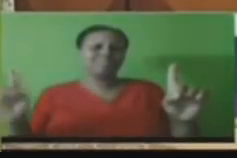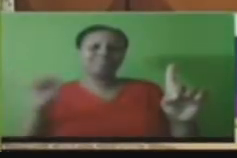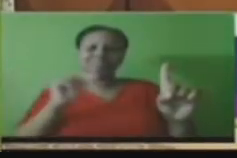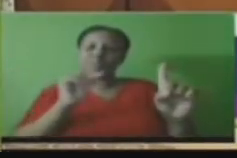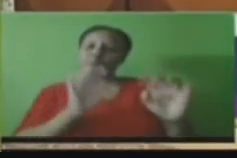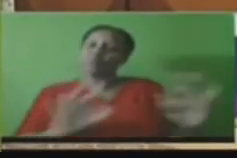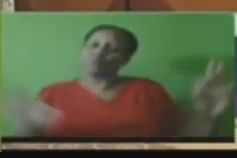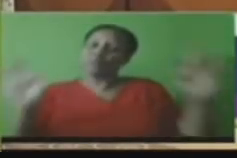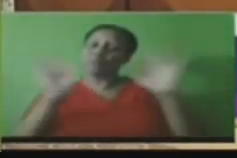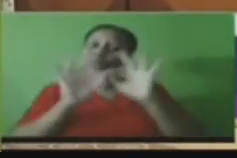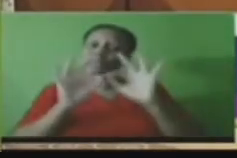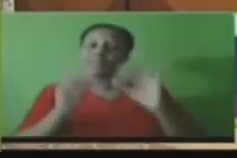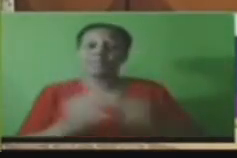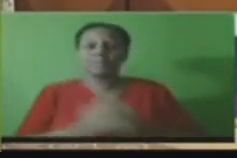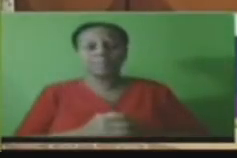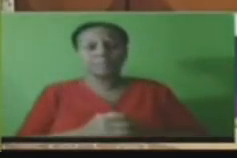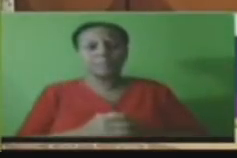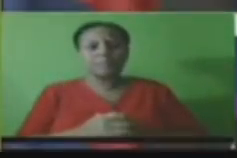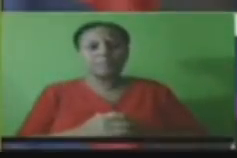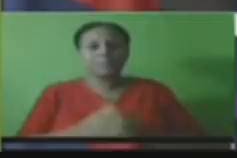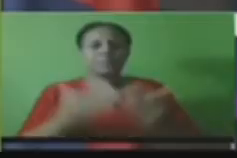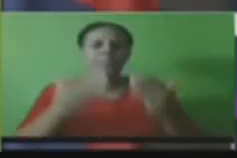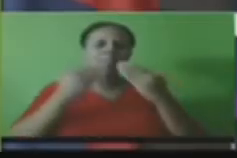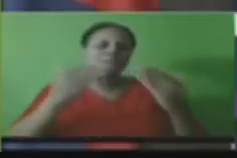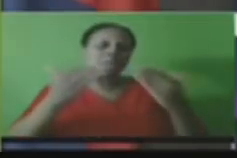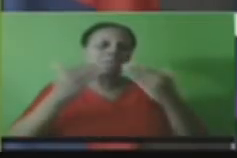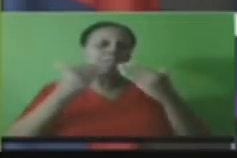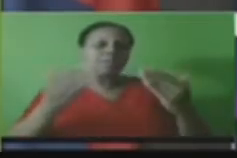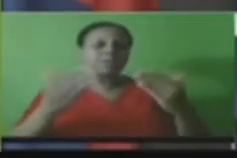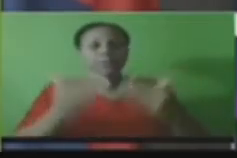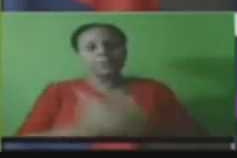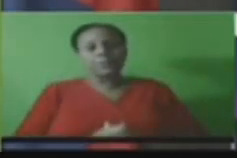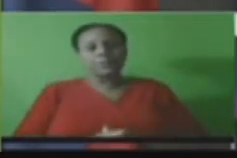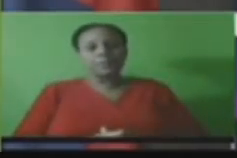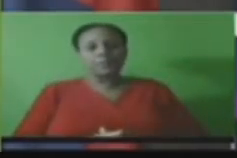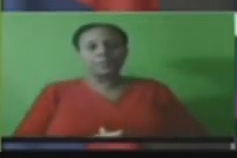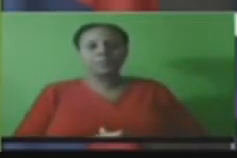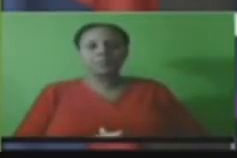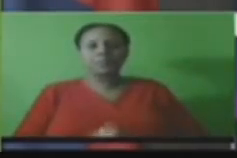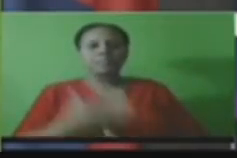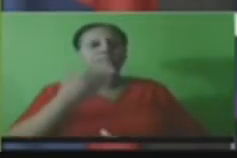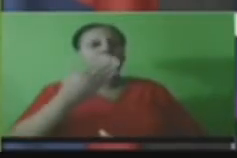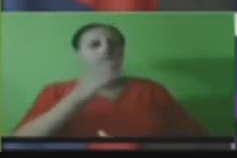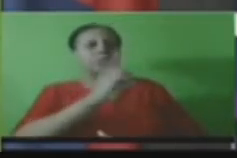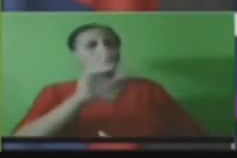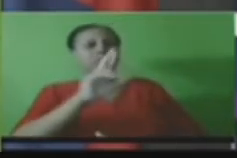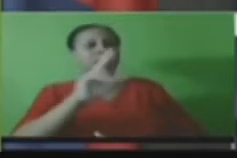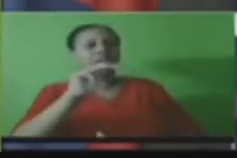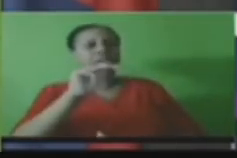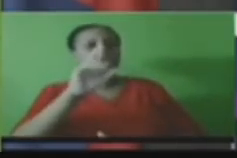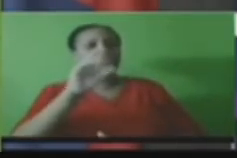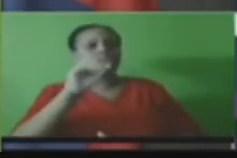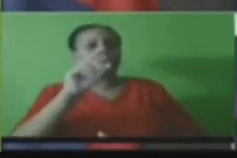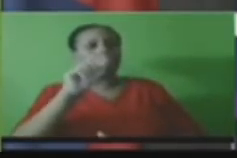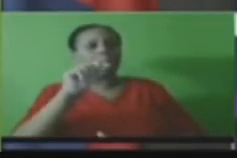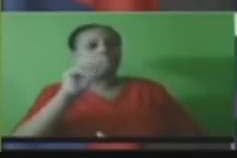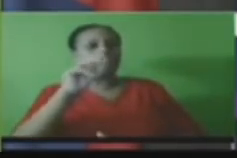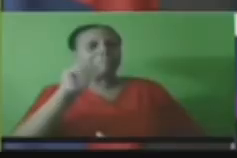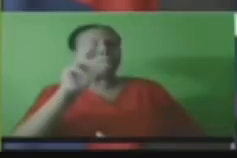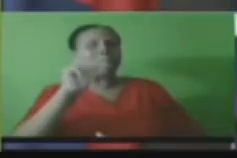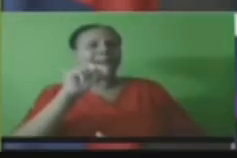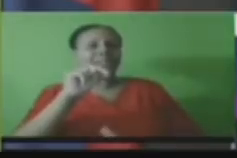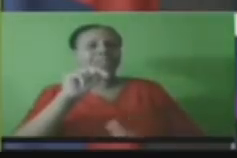Thank you, Dr. Strothman, Parasram, and Richards. Dr. Hines, thank you all very much for